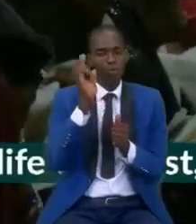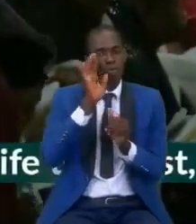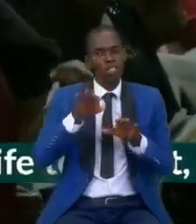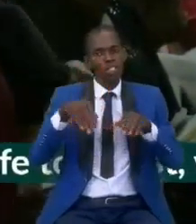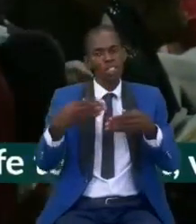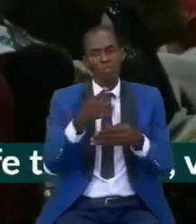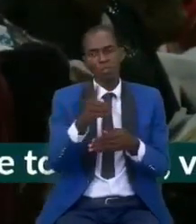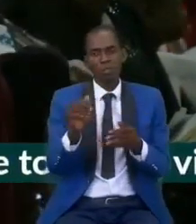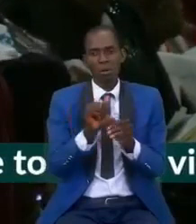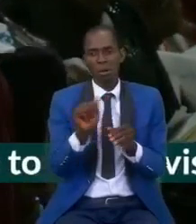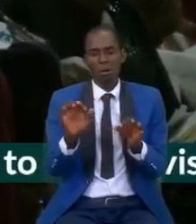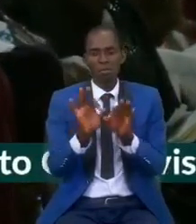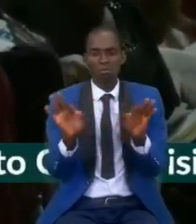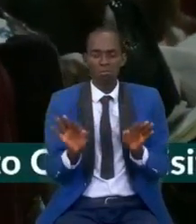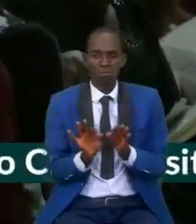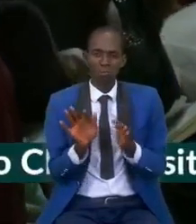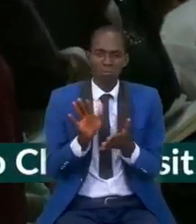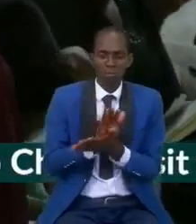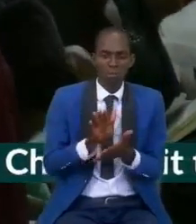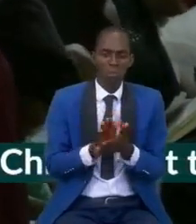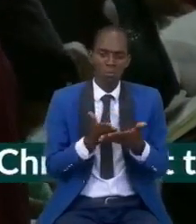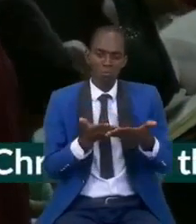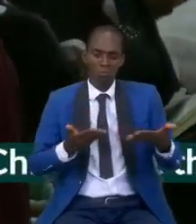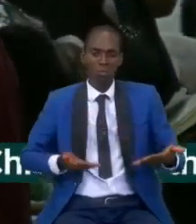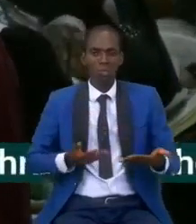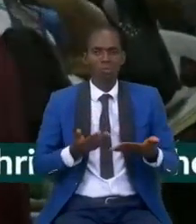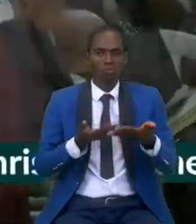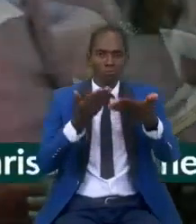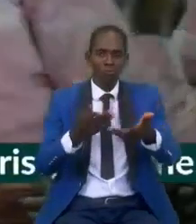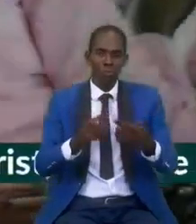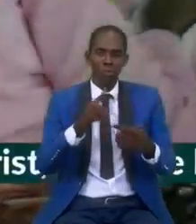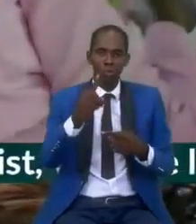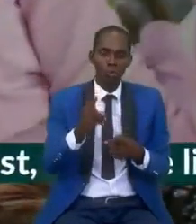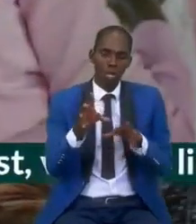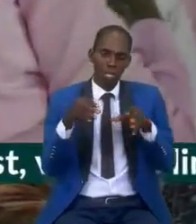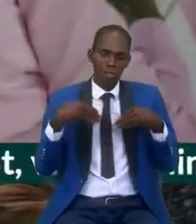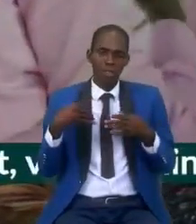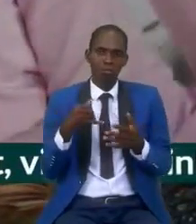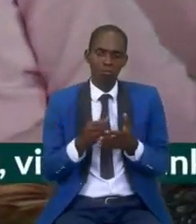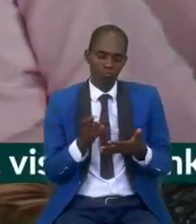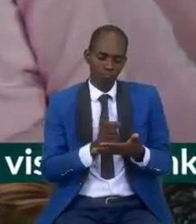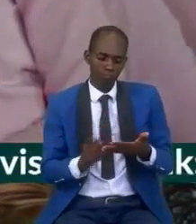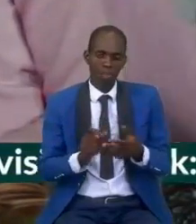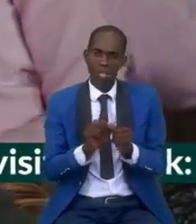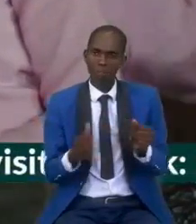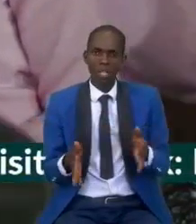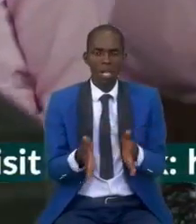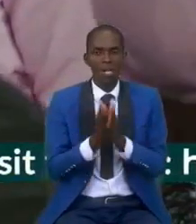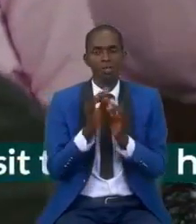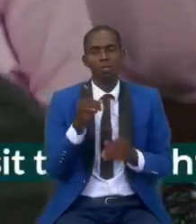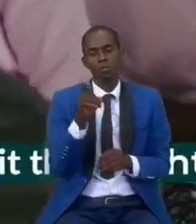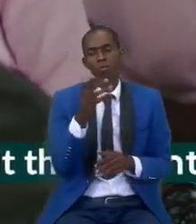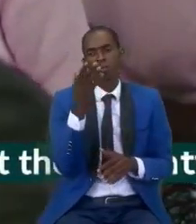will be evident in your life in Jesus' name. We call on our moderating overseer tonight to help